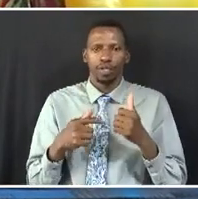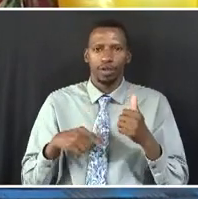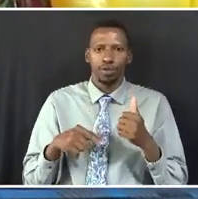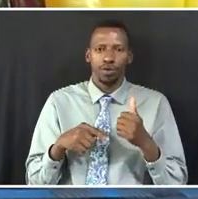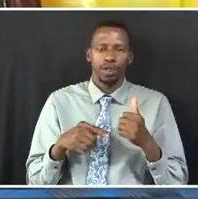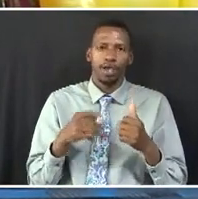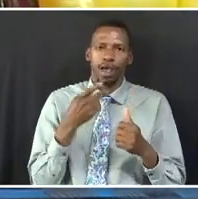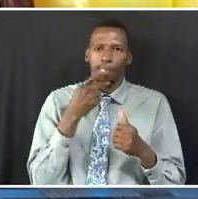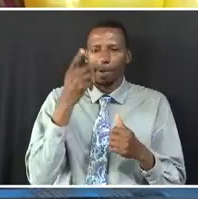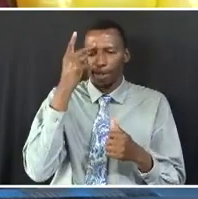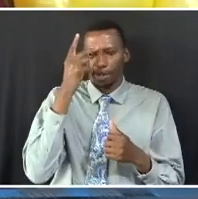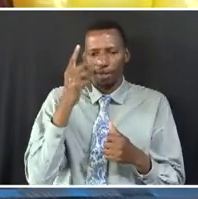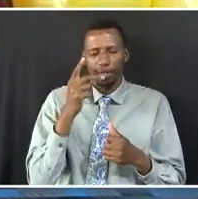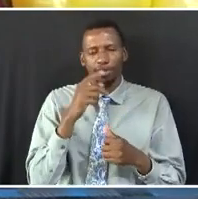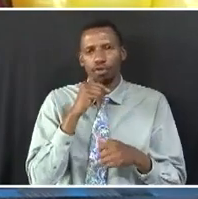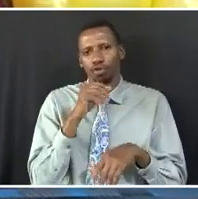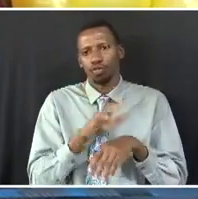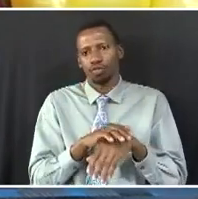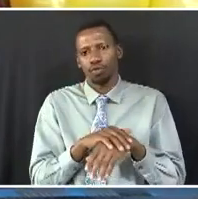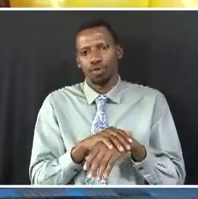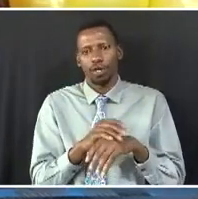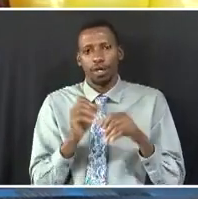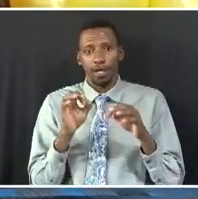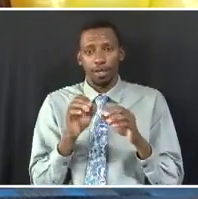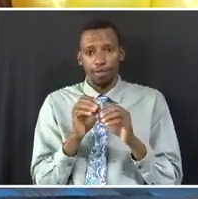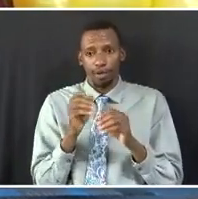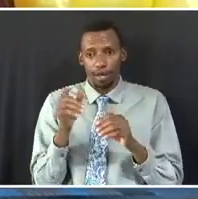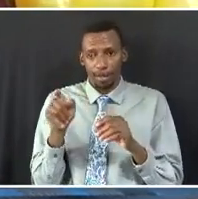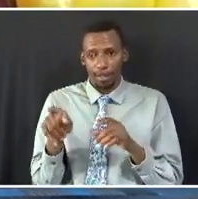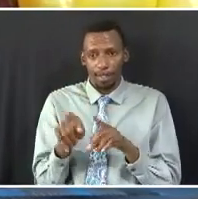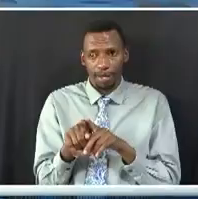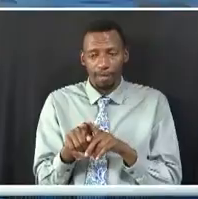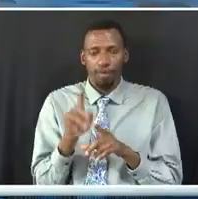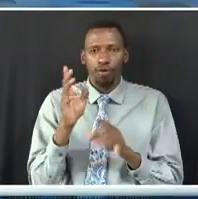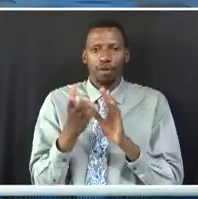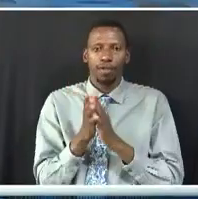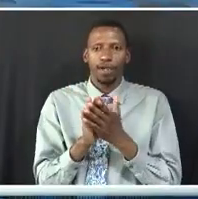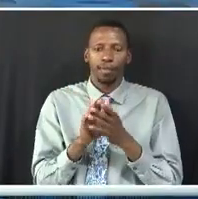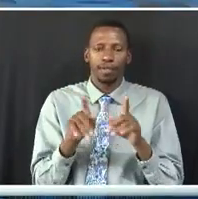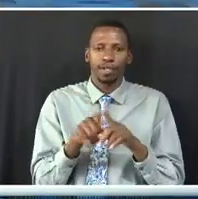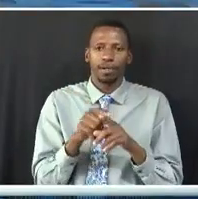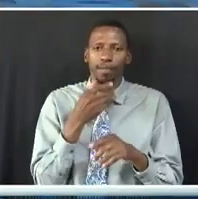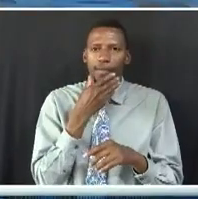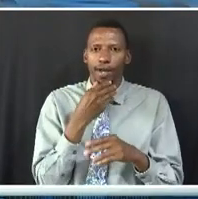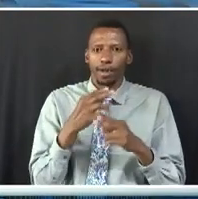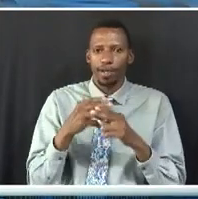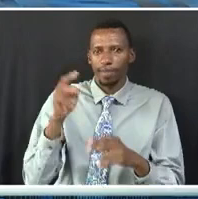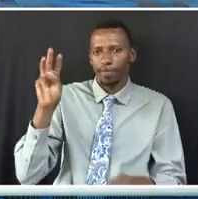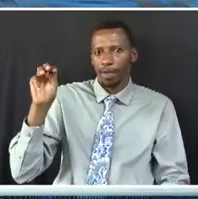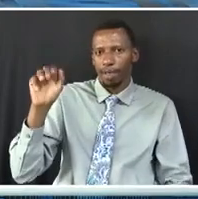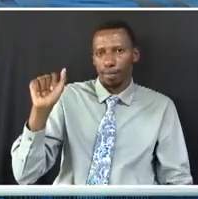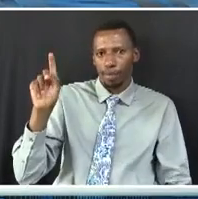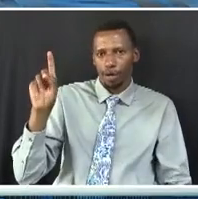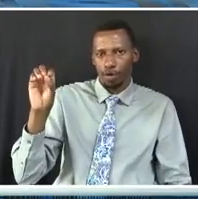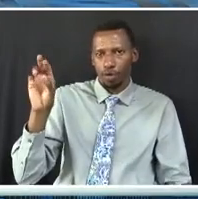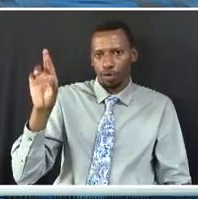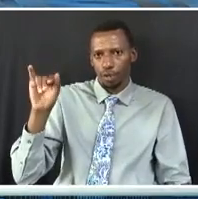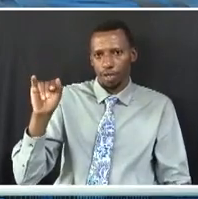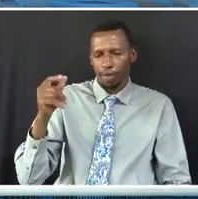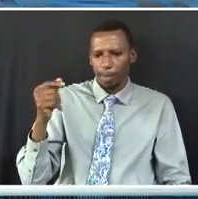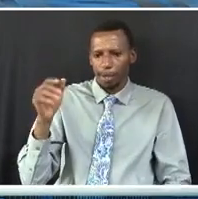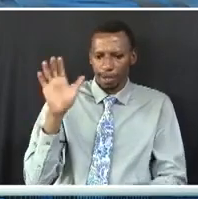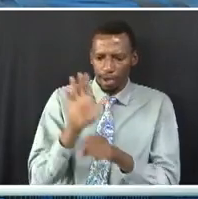have. Lest we become like Mr. McCory, who will invest a lot of money at home, build